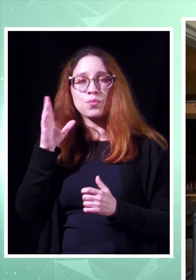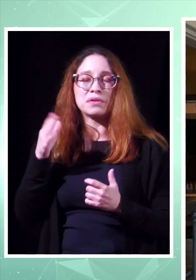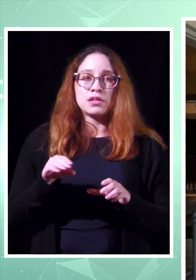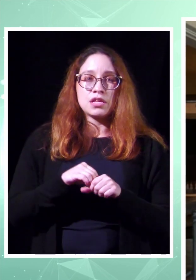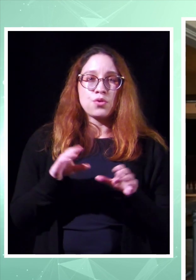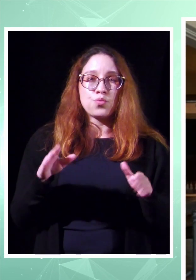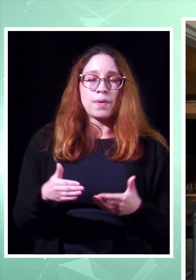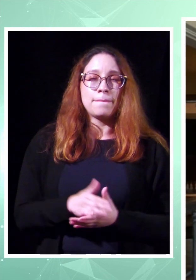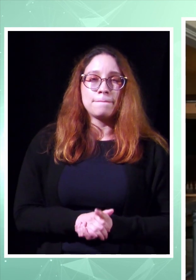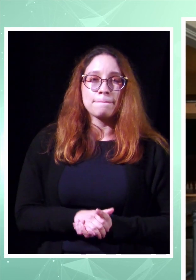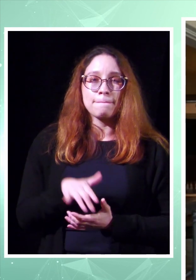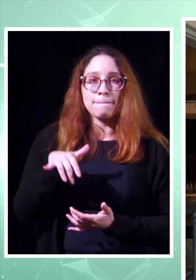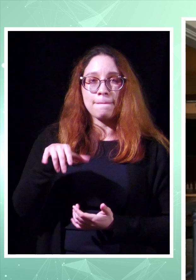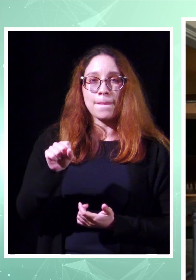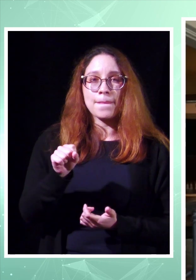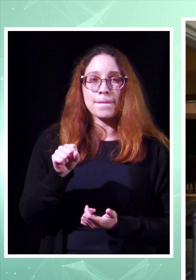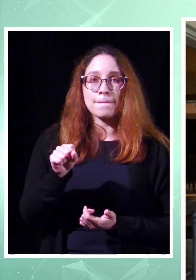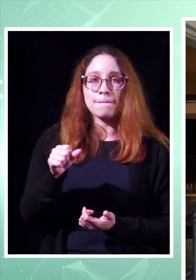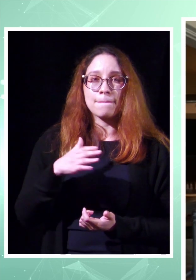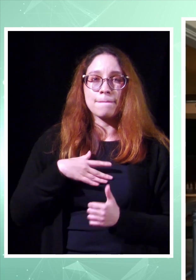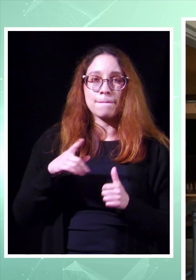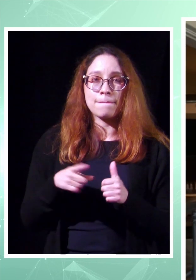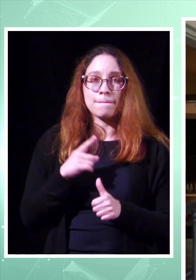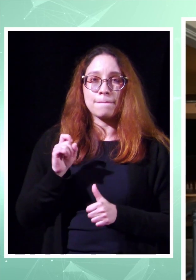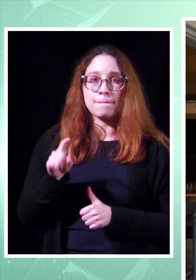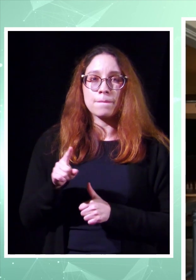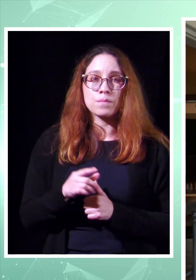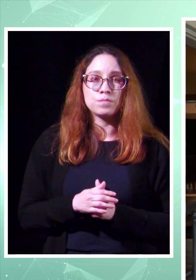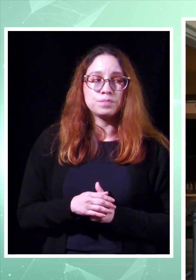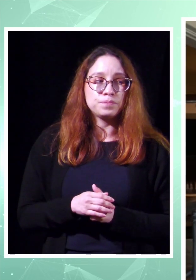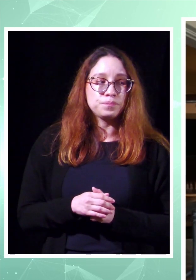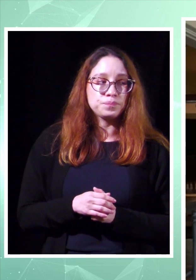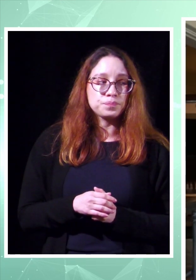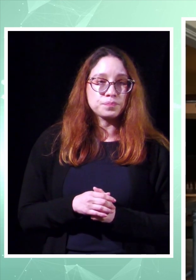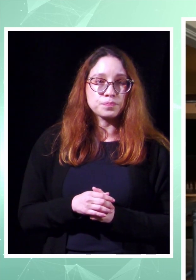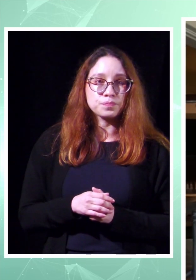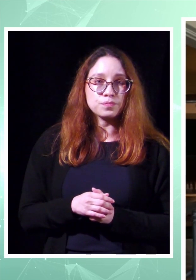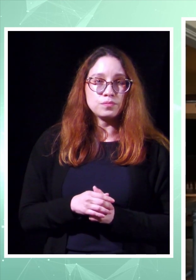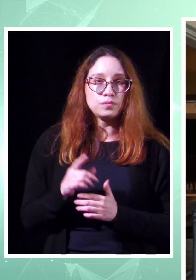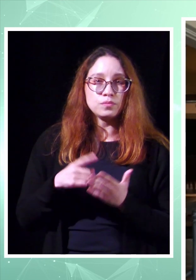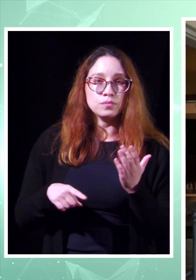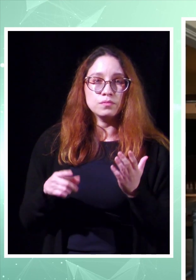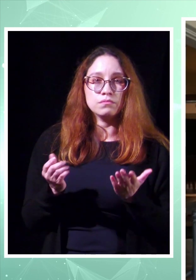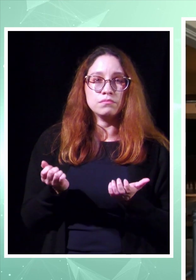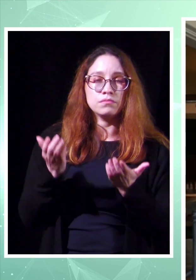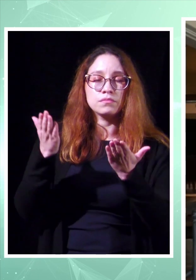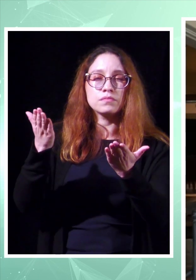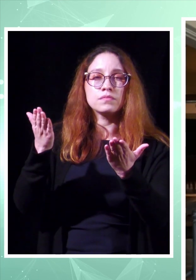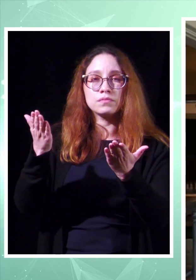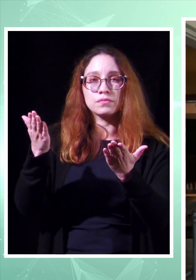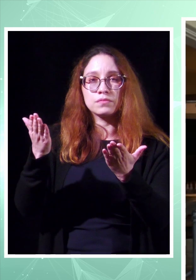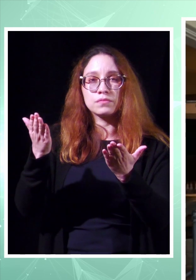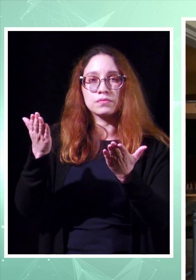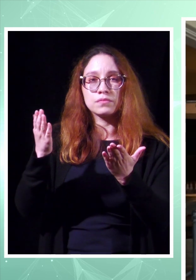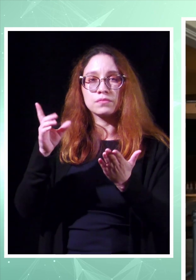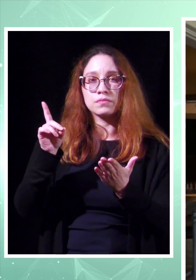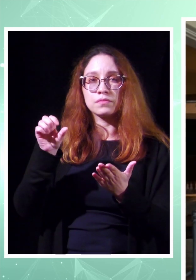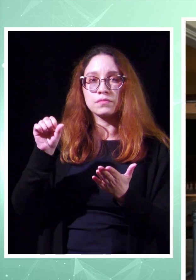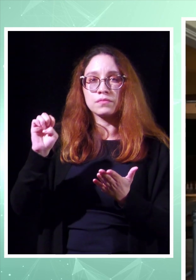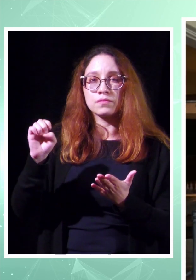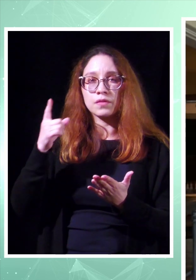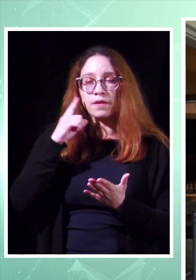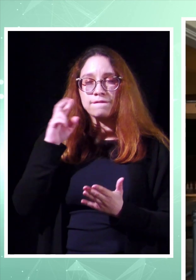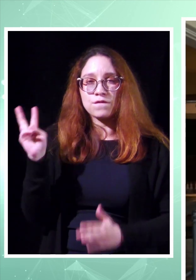question. Yes. My first question, what do you suggest for a dosage of vitamin